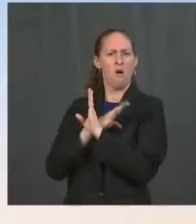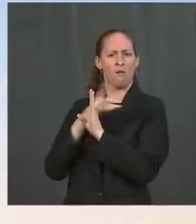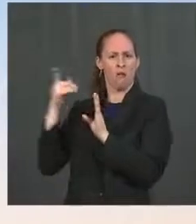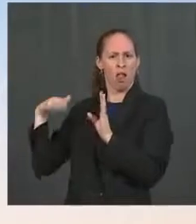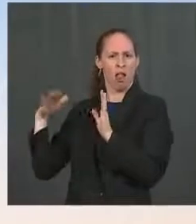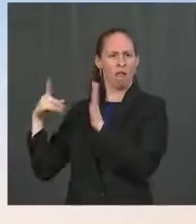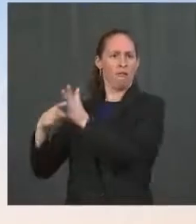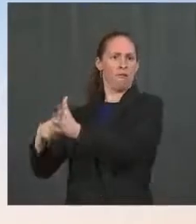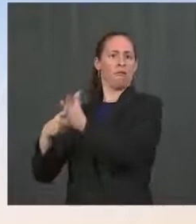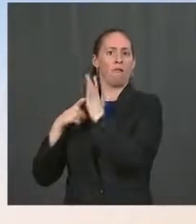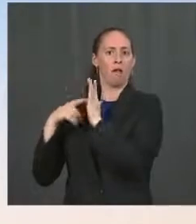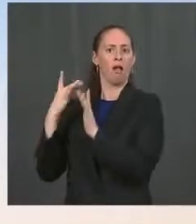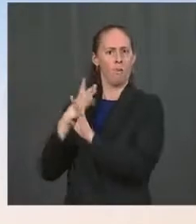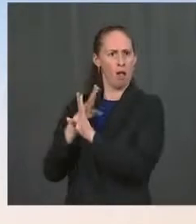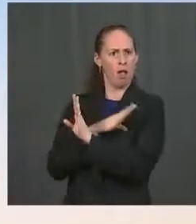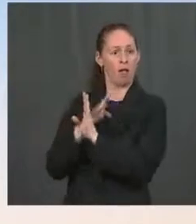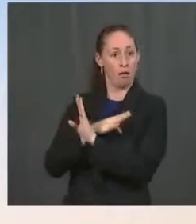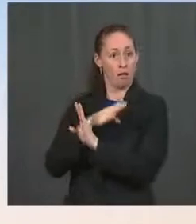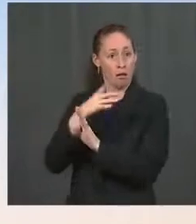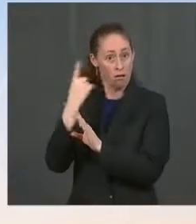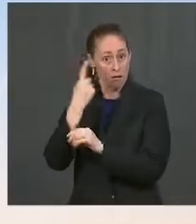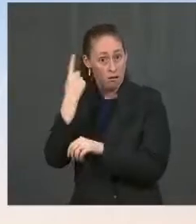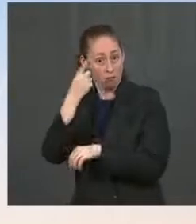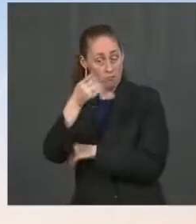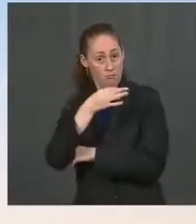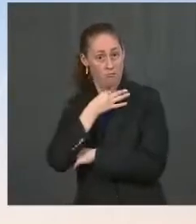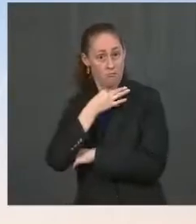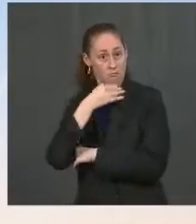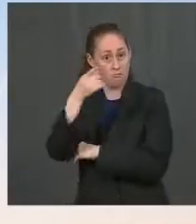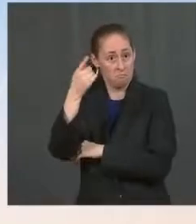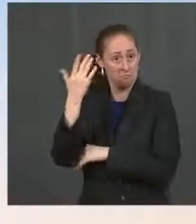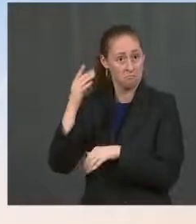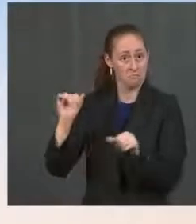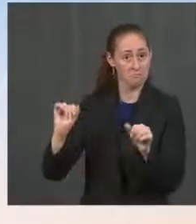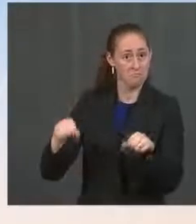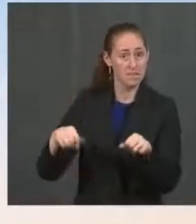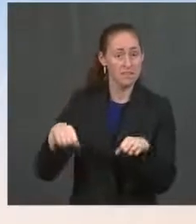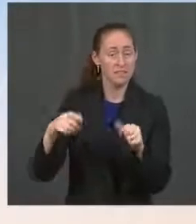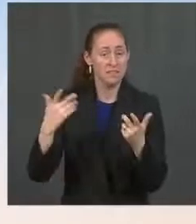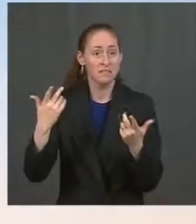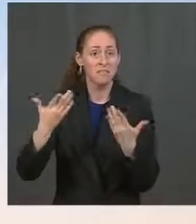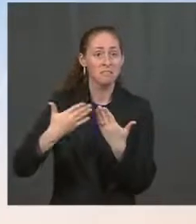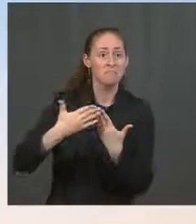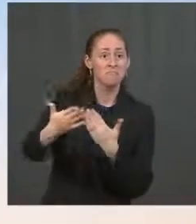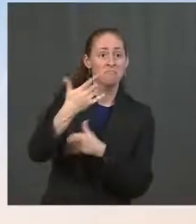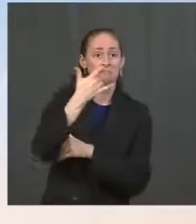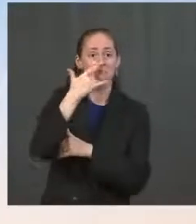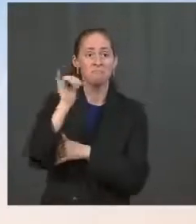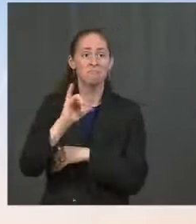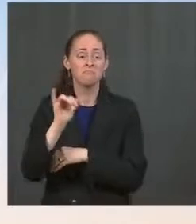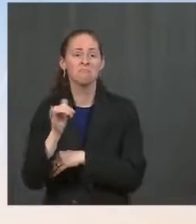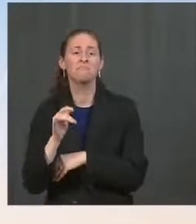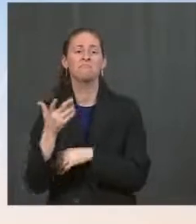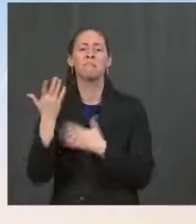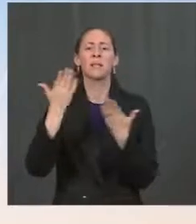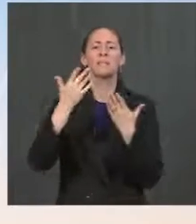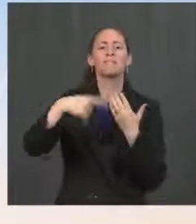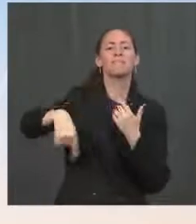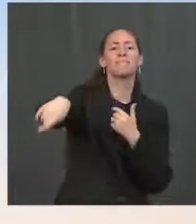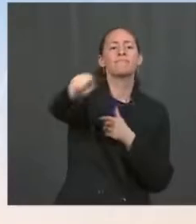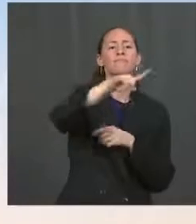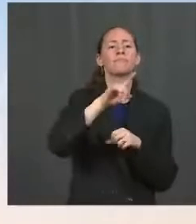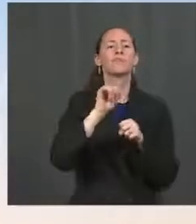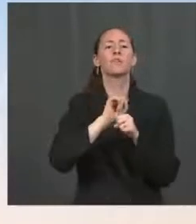will be lags with hundreds of thousands of federal workers who might extend beyond this 75-day deadline while they take up